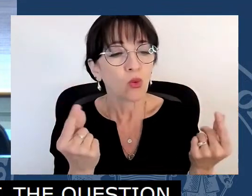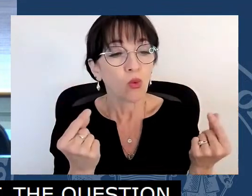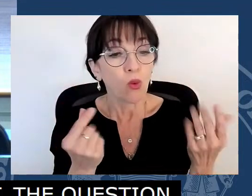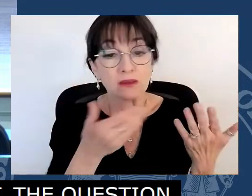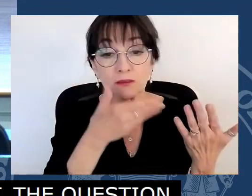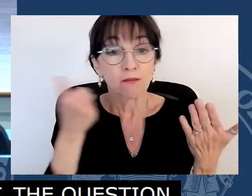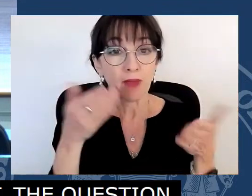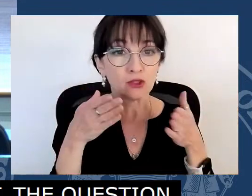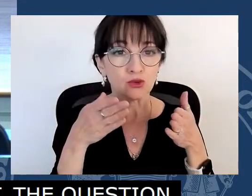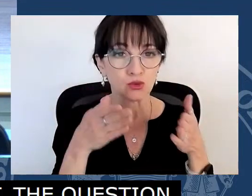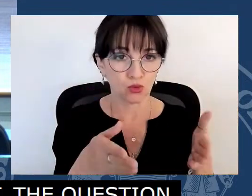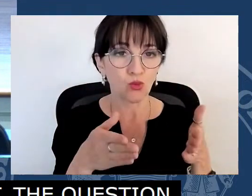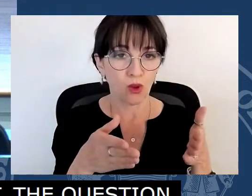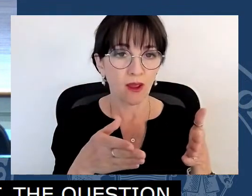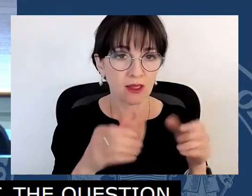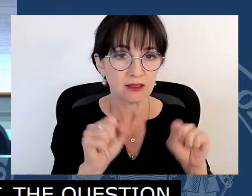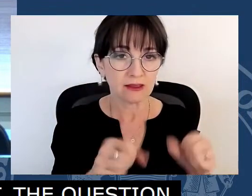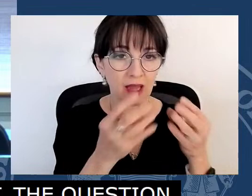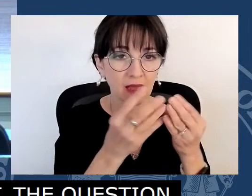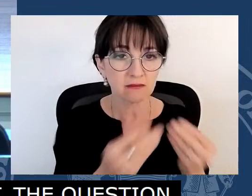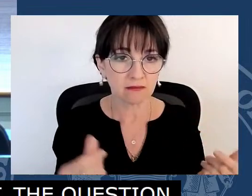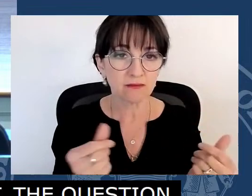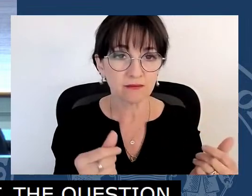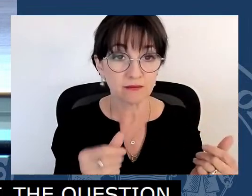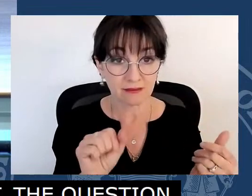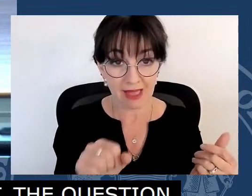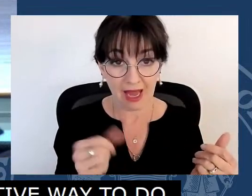accomplish. Can I go down here?